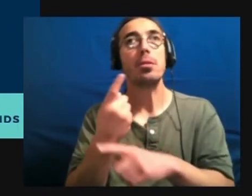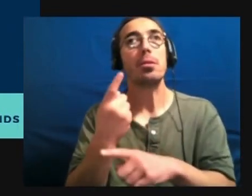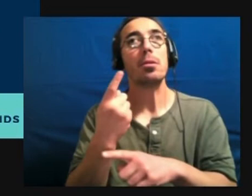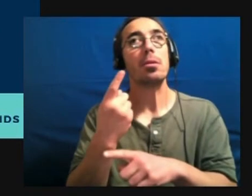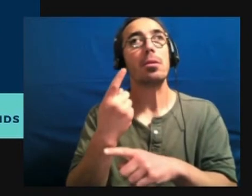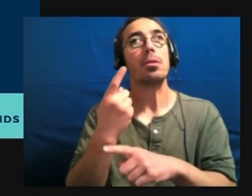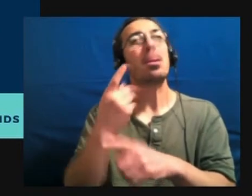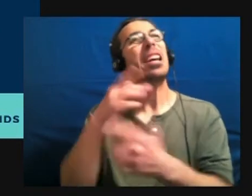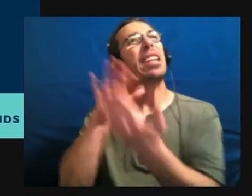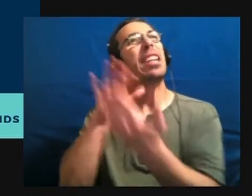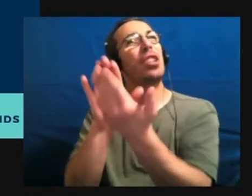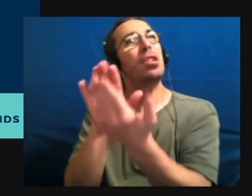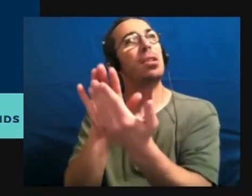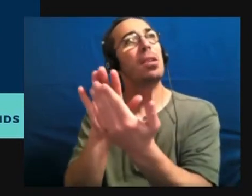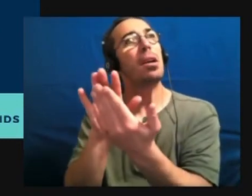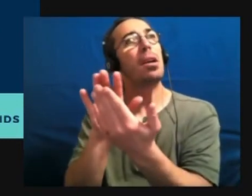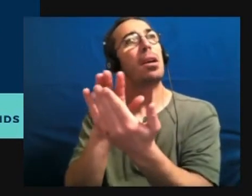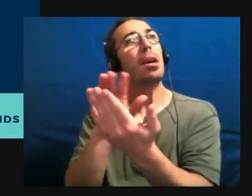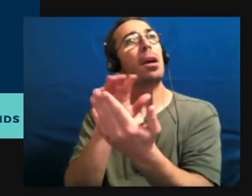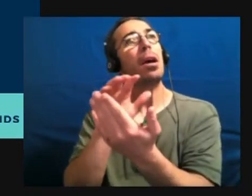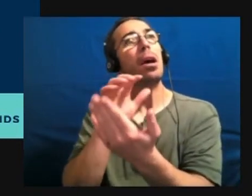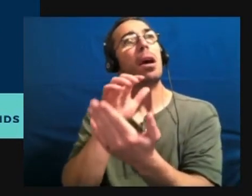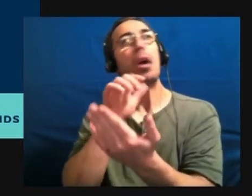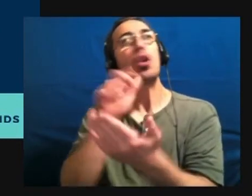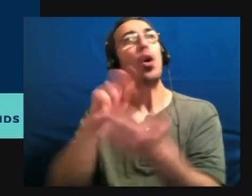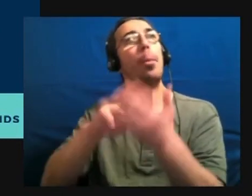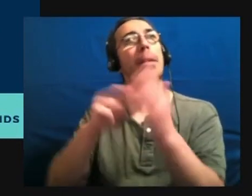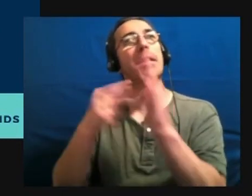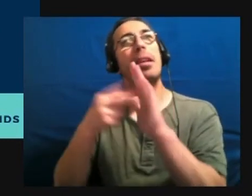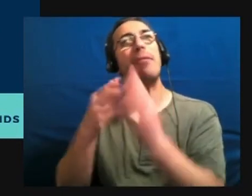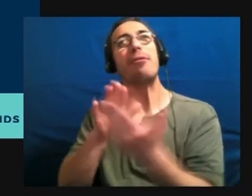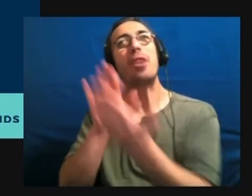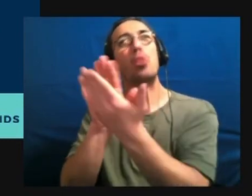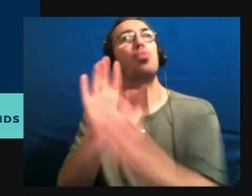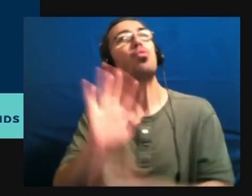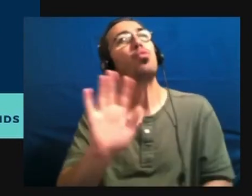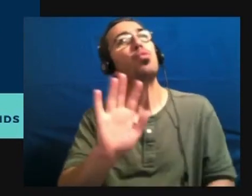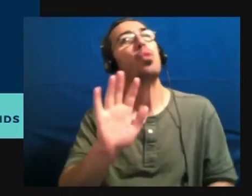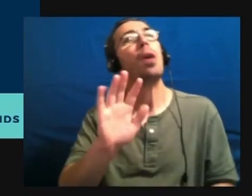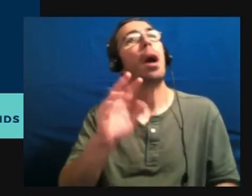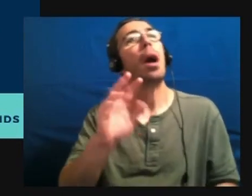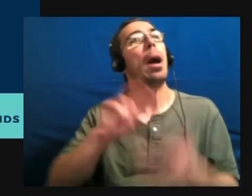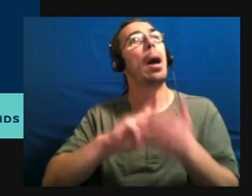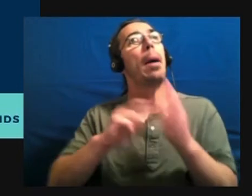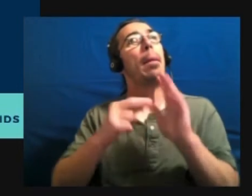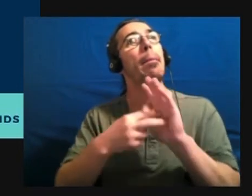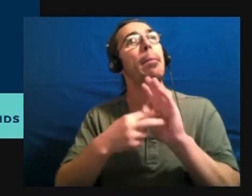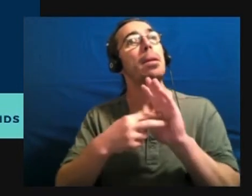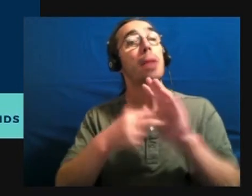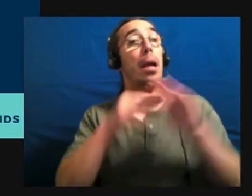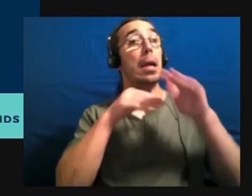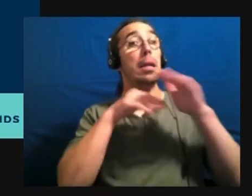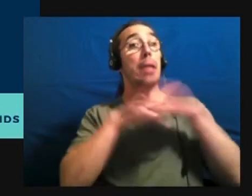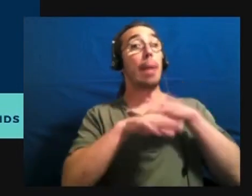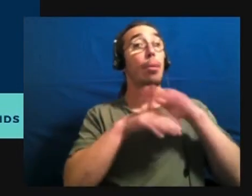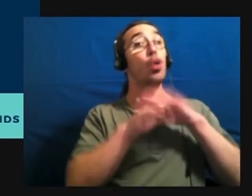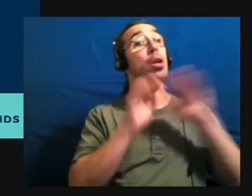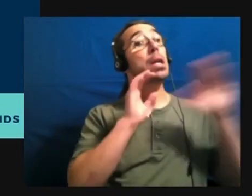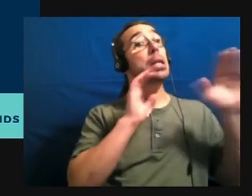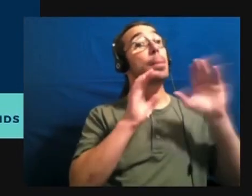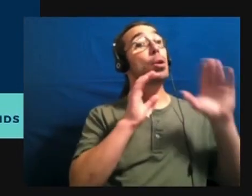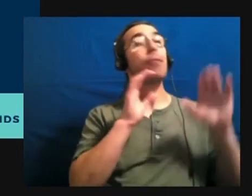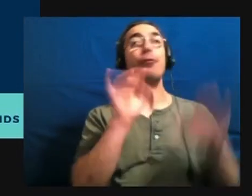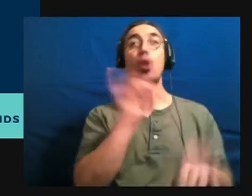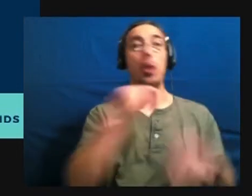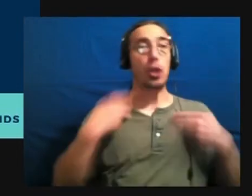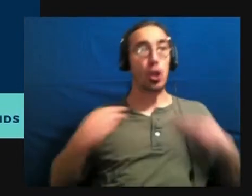intervention, so to speak. I wouldn't even say it's an intervention. I would say that it is accessible communication is a human right,